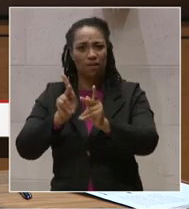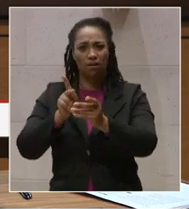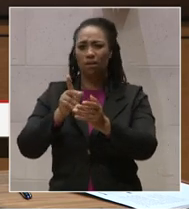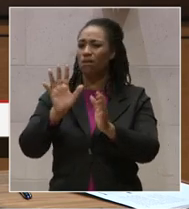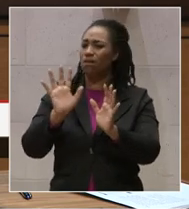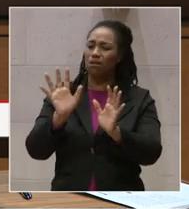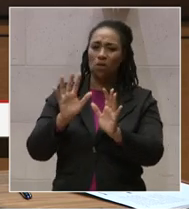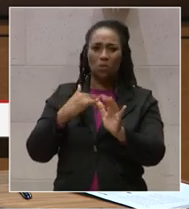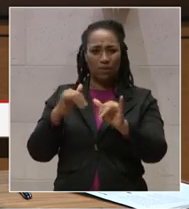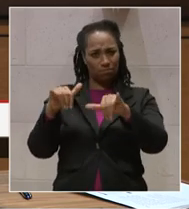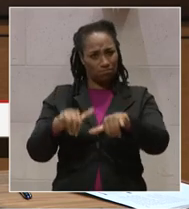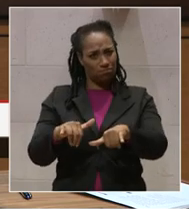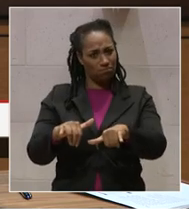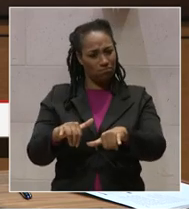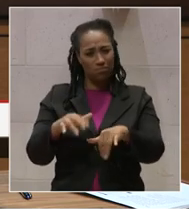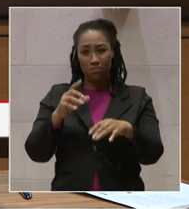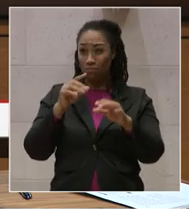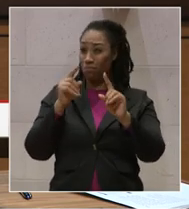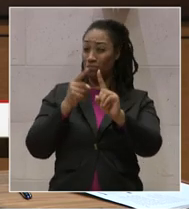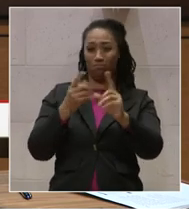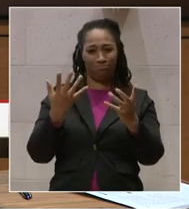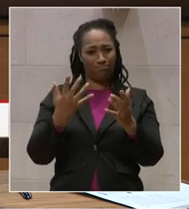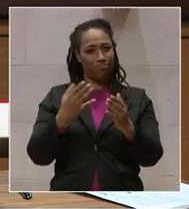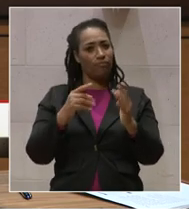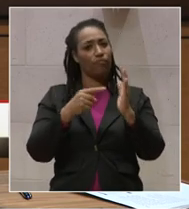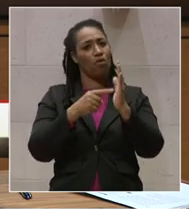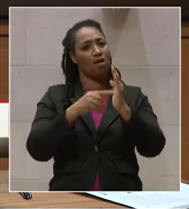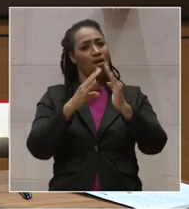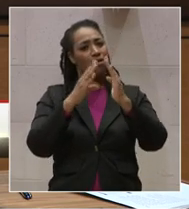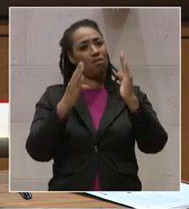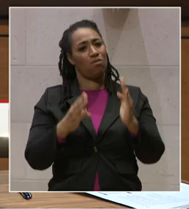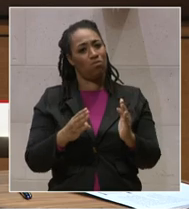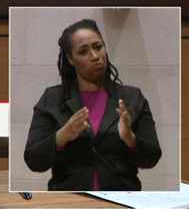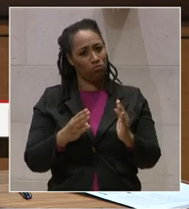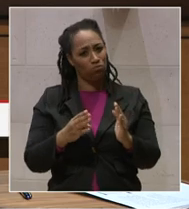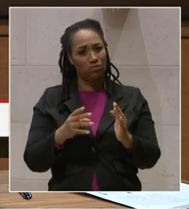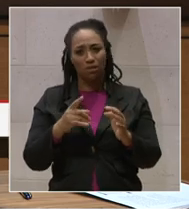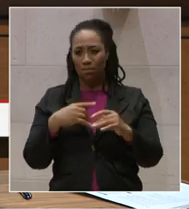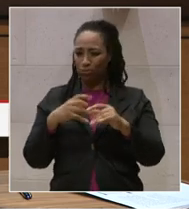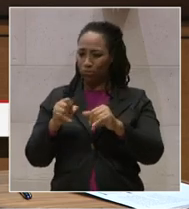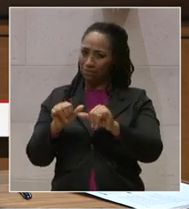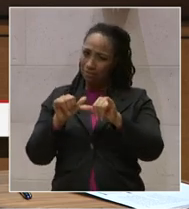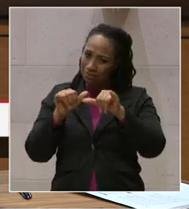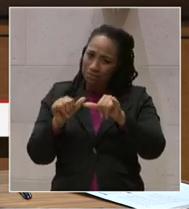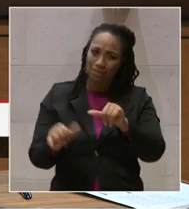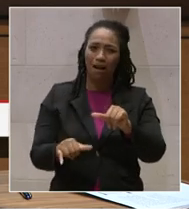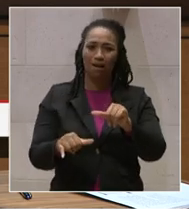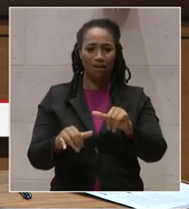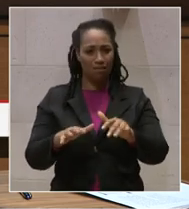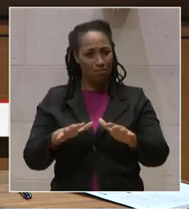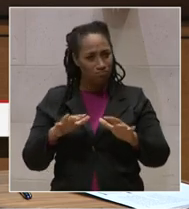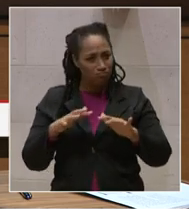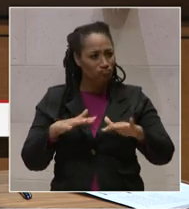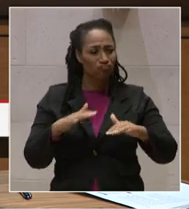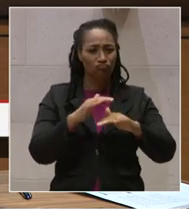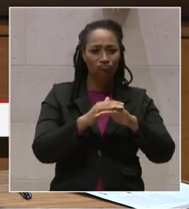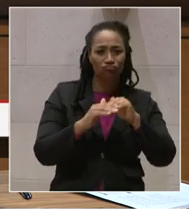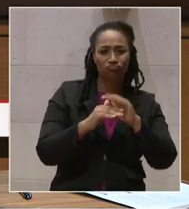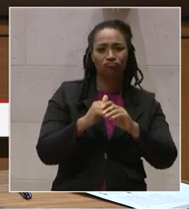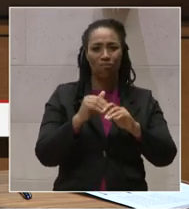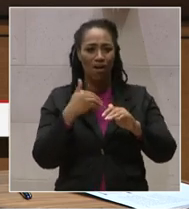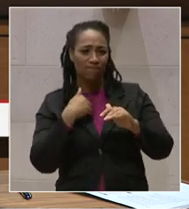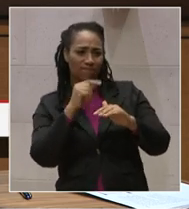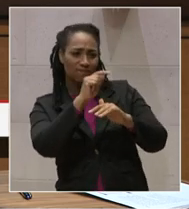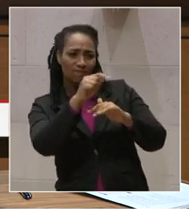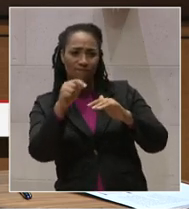with DHED to promote home ownership and development opportunities, aiming to create opportunities under